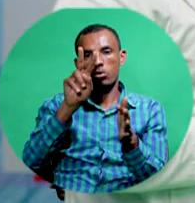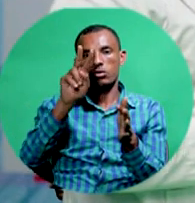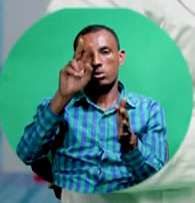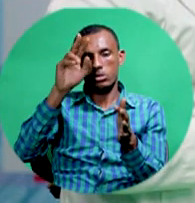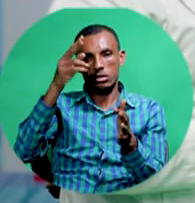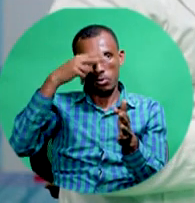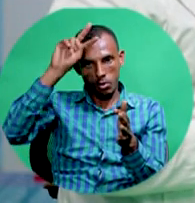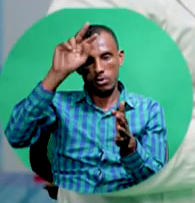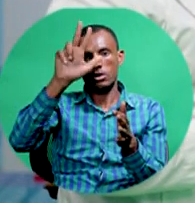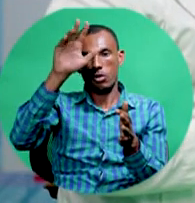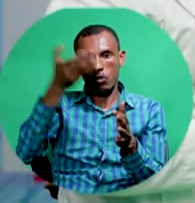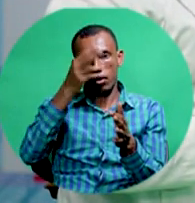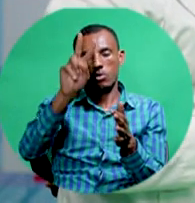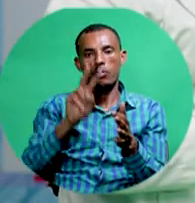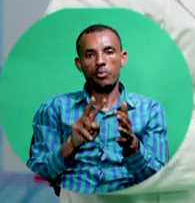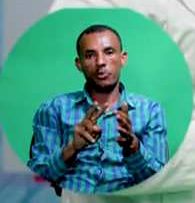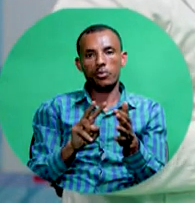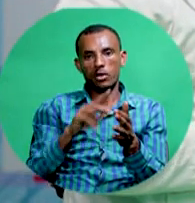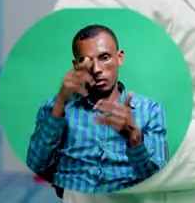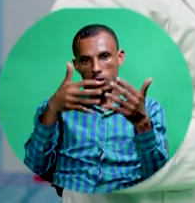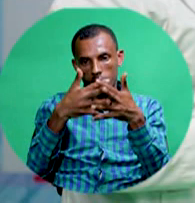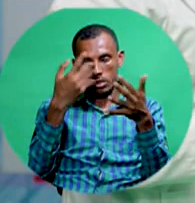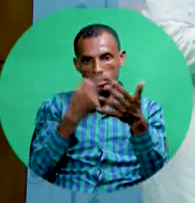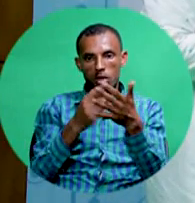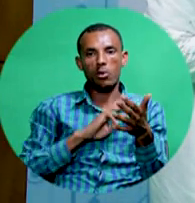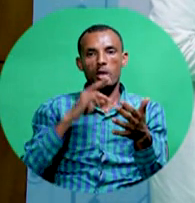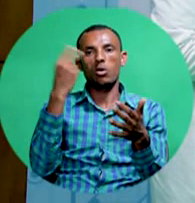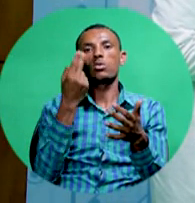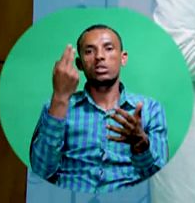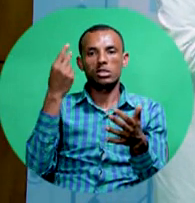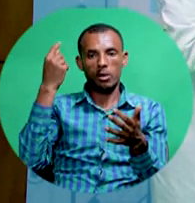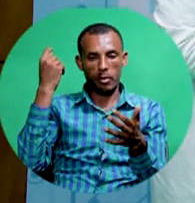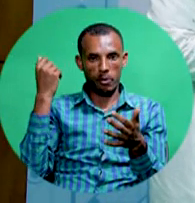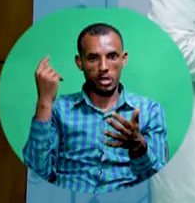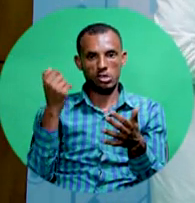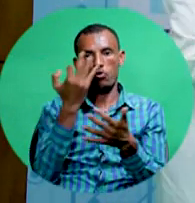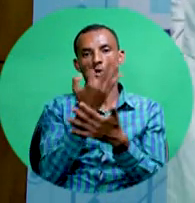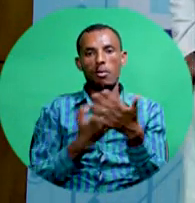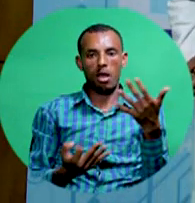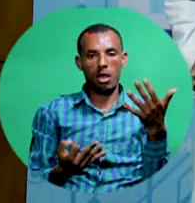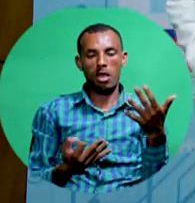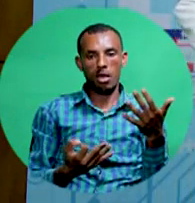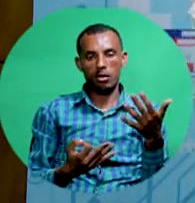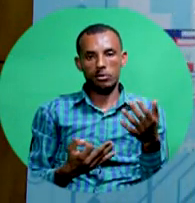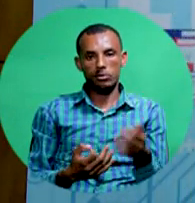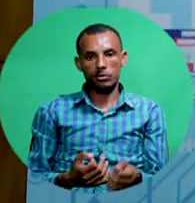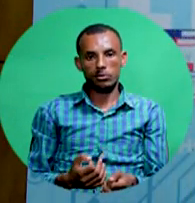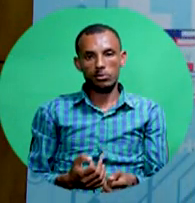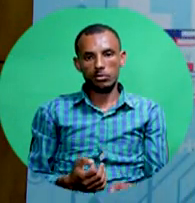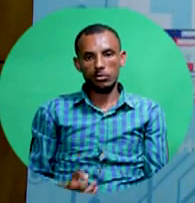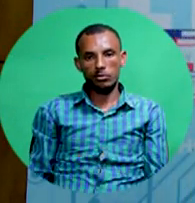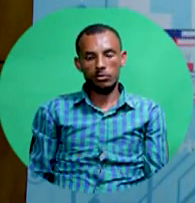2. To integrate this, we use the previous formula. Therefore,